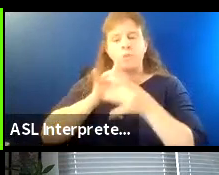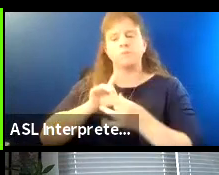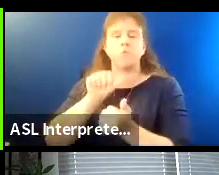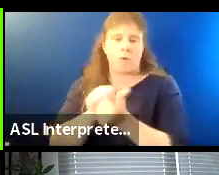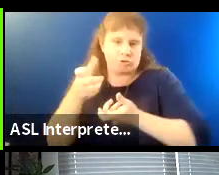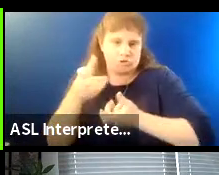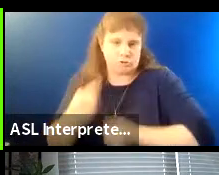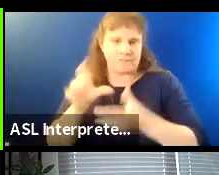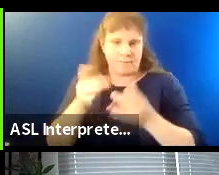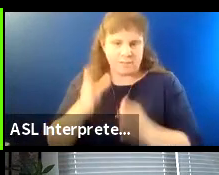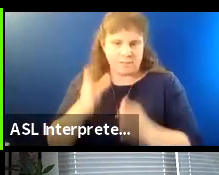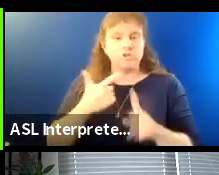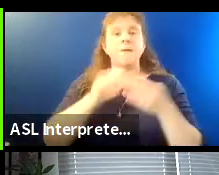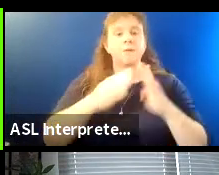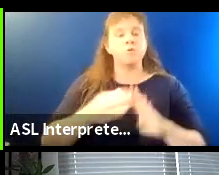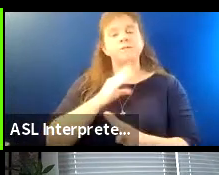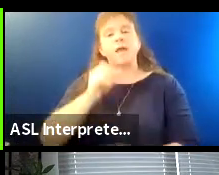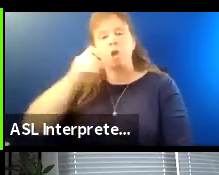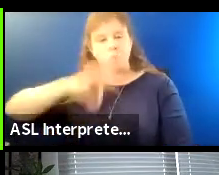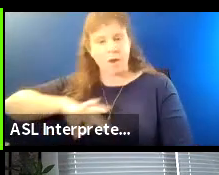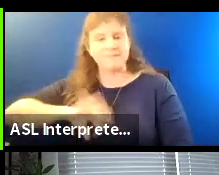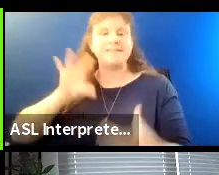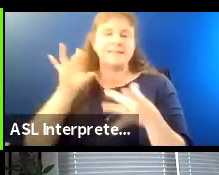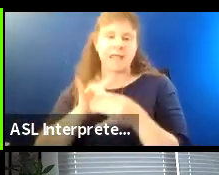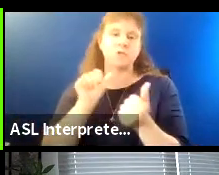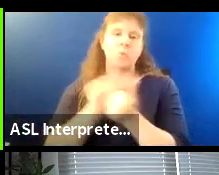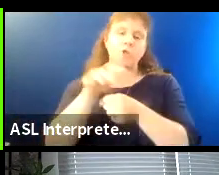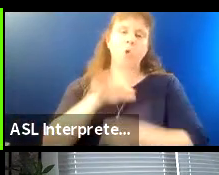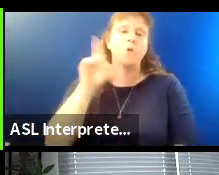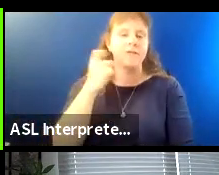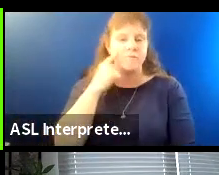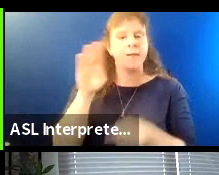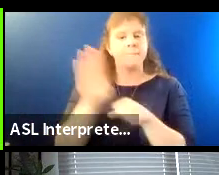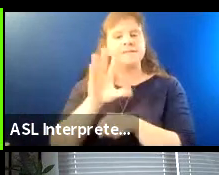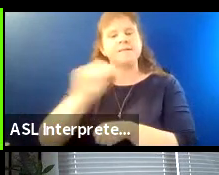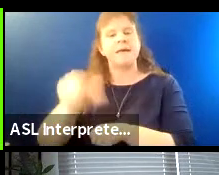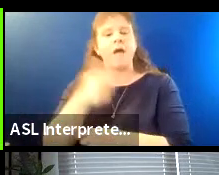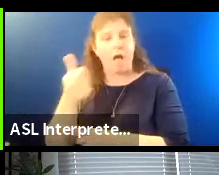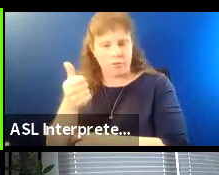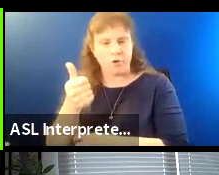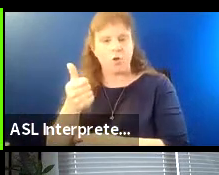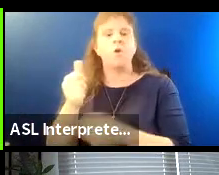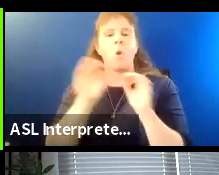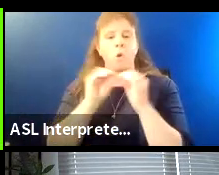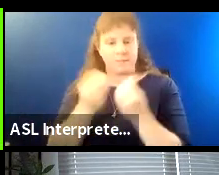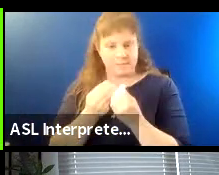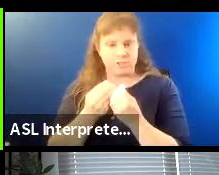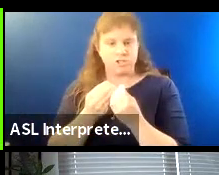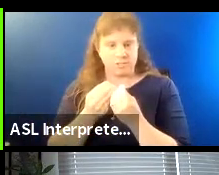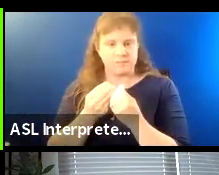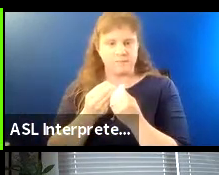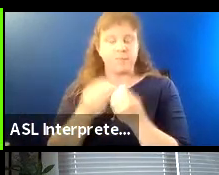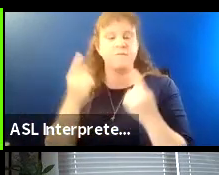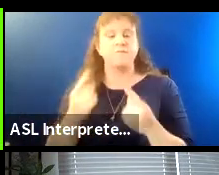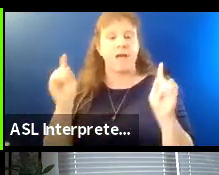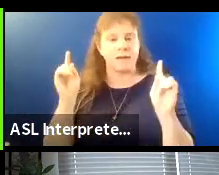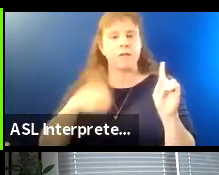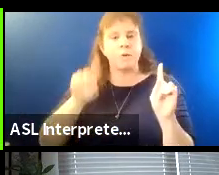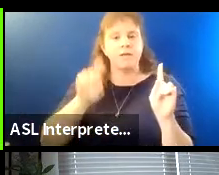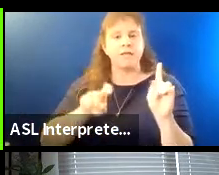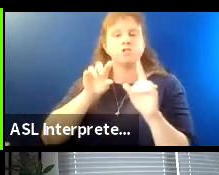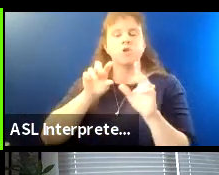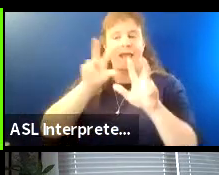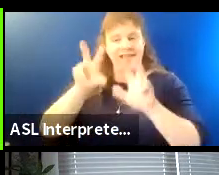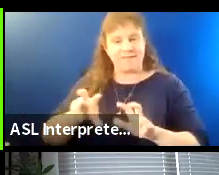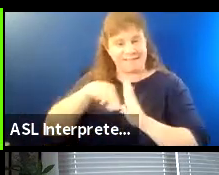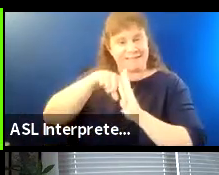from communities and nonprofits connected to local government, business, and other community organizations and services. And finally, we need to invest